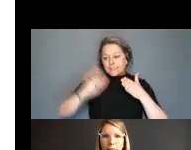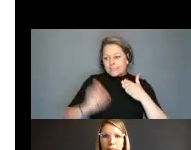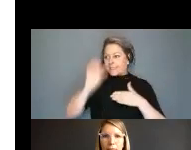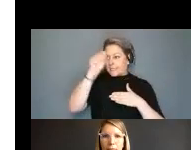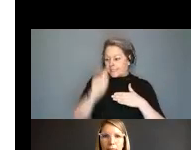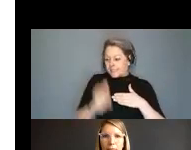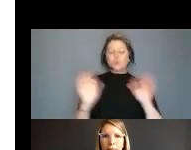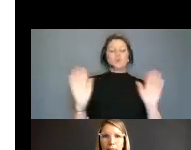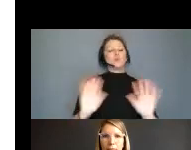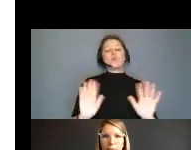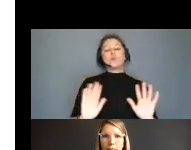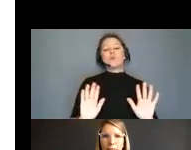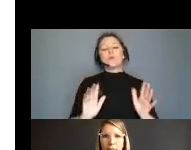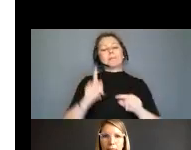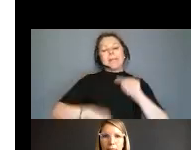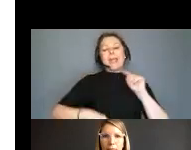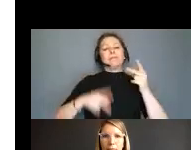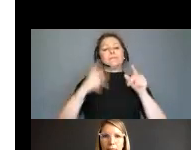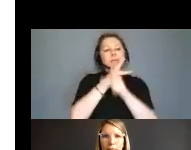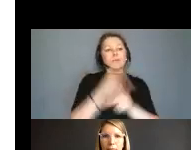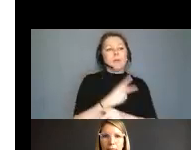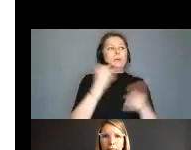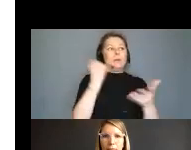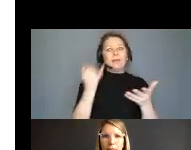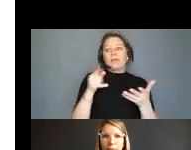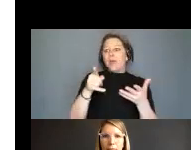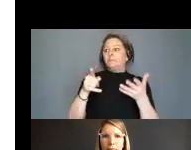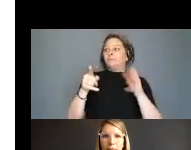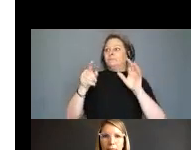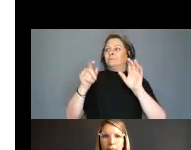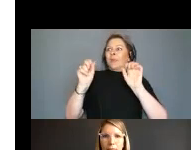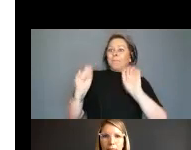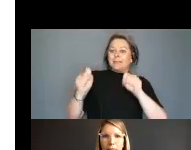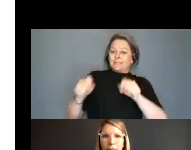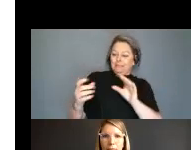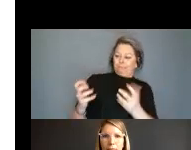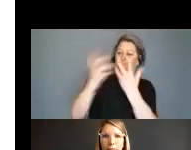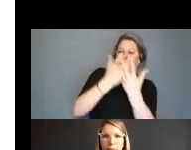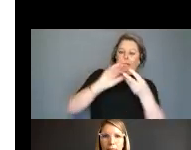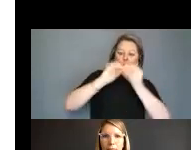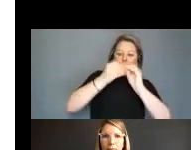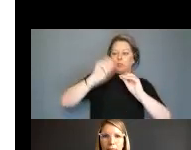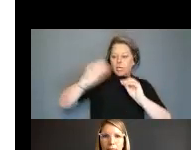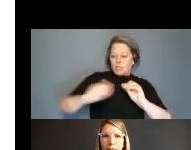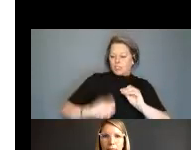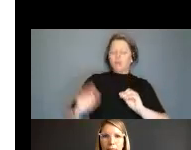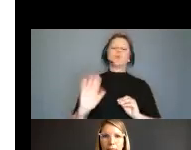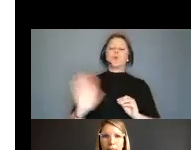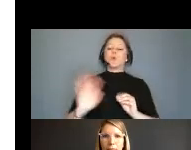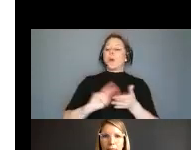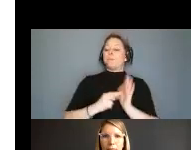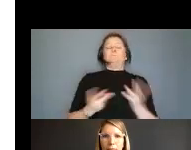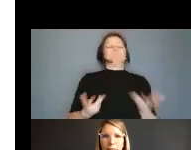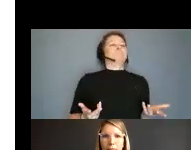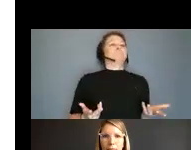kind of check quantitatively and determine a person's capacity from that. It's very much intertwined with within